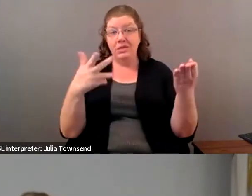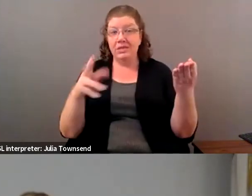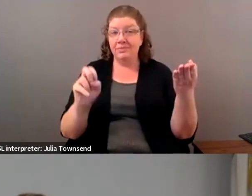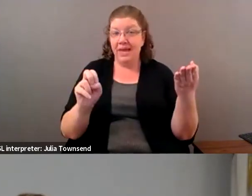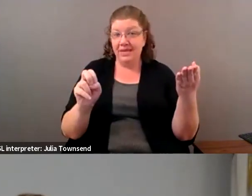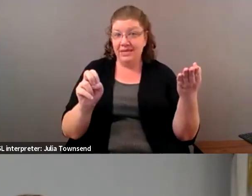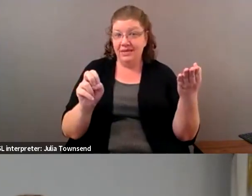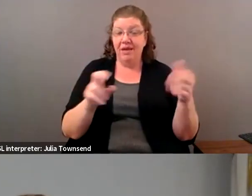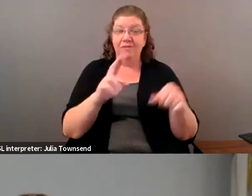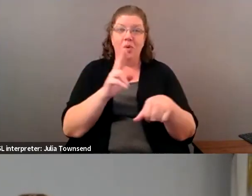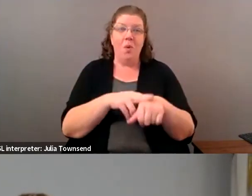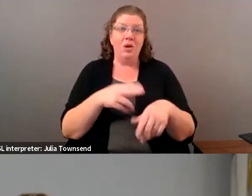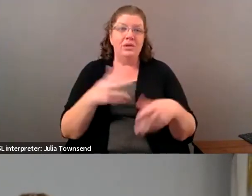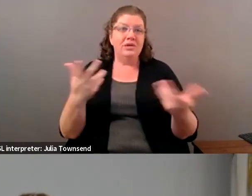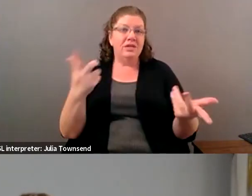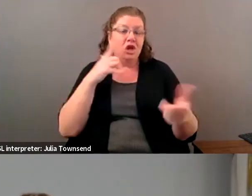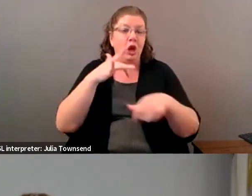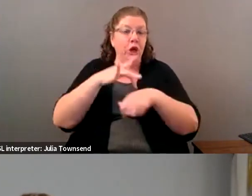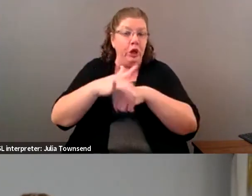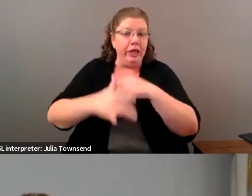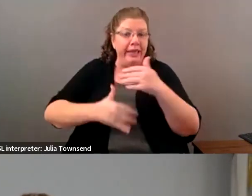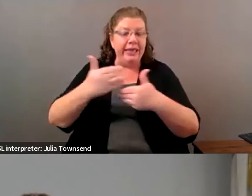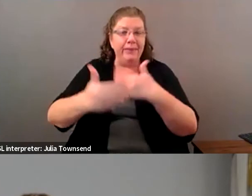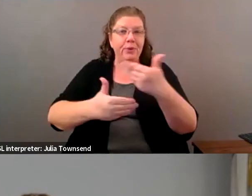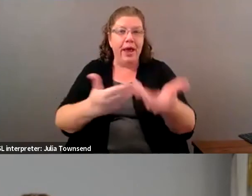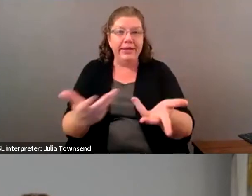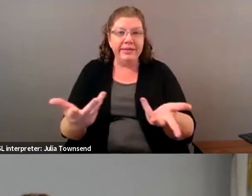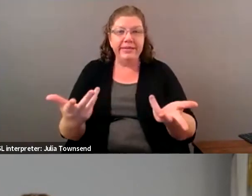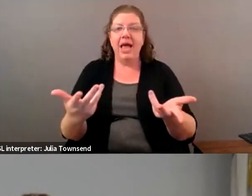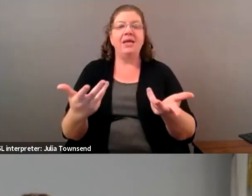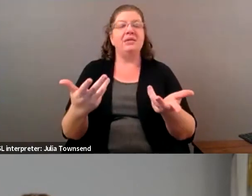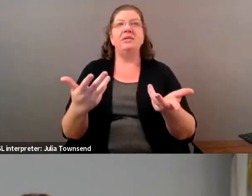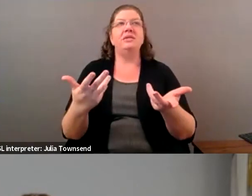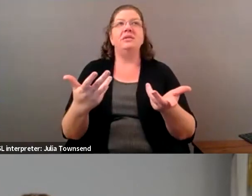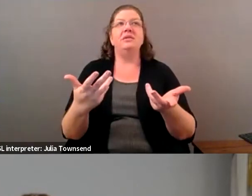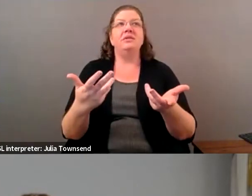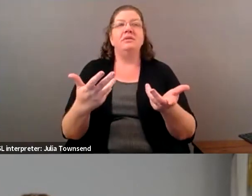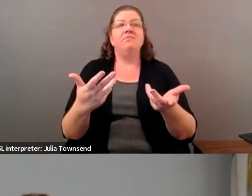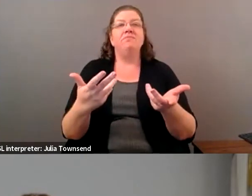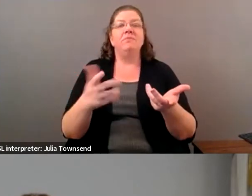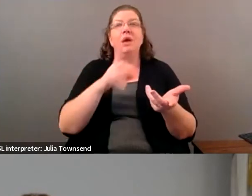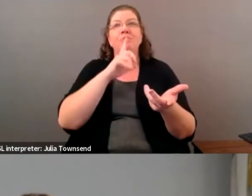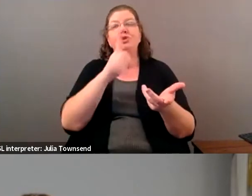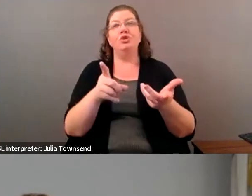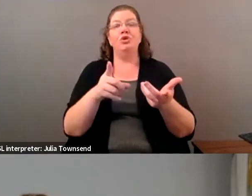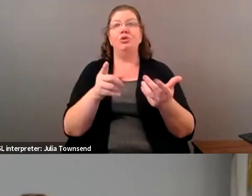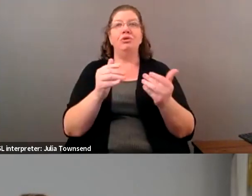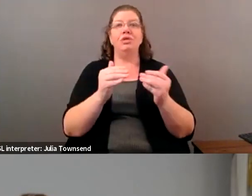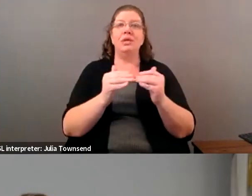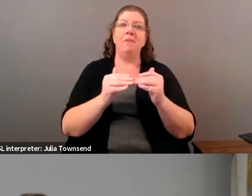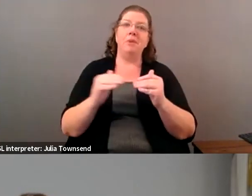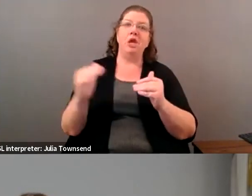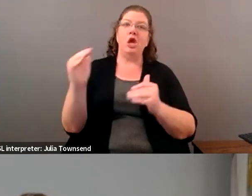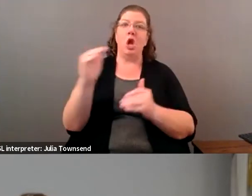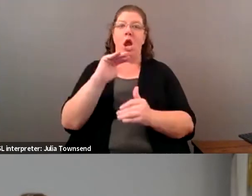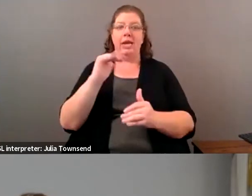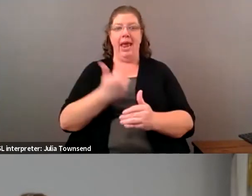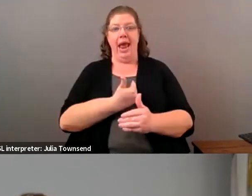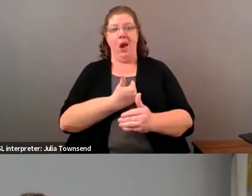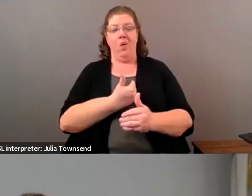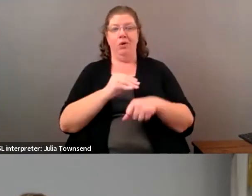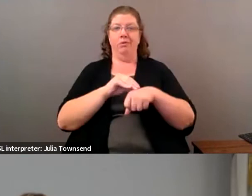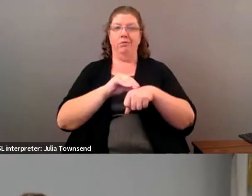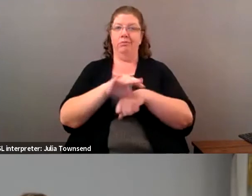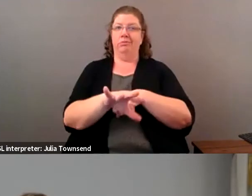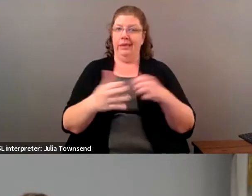of course, this is early in the process, and this is, I'm sure beyond our purview here, but I wondered